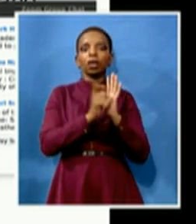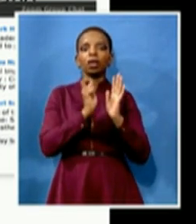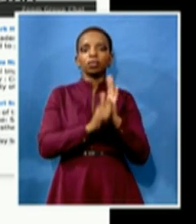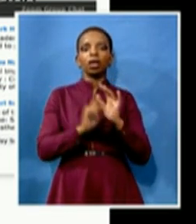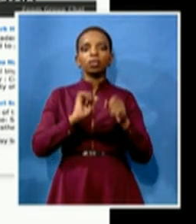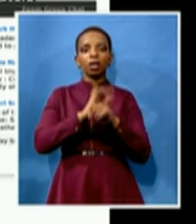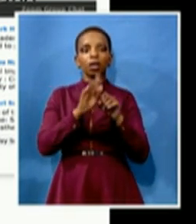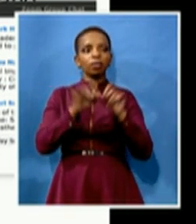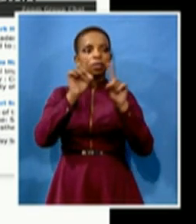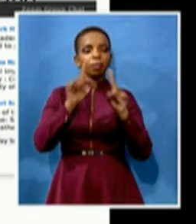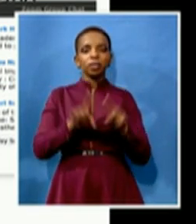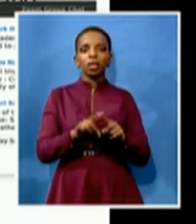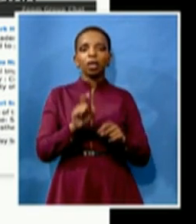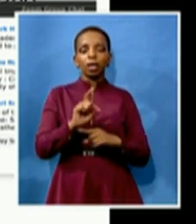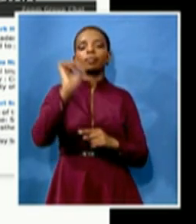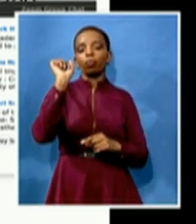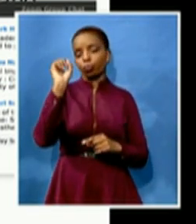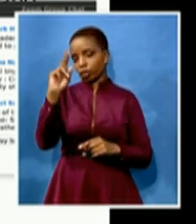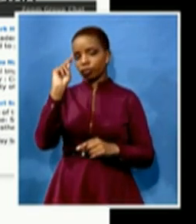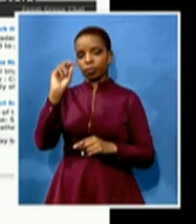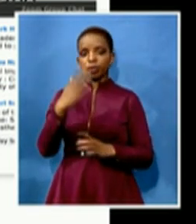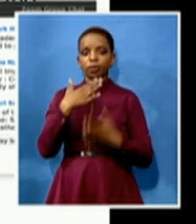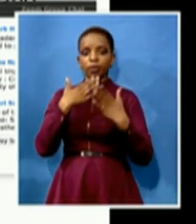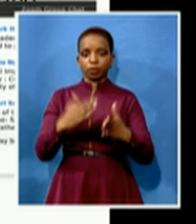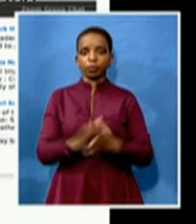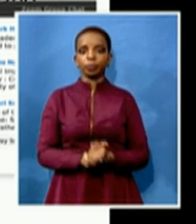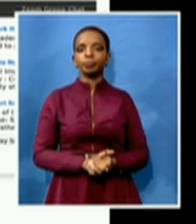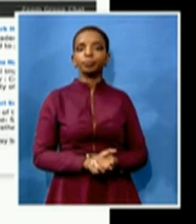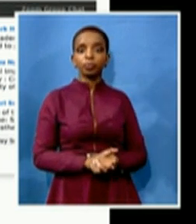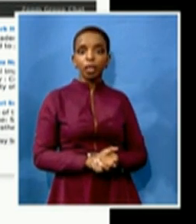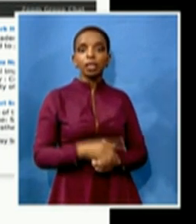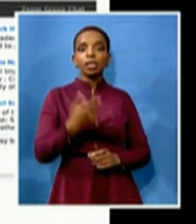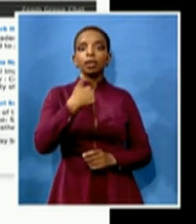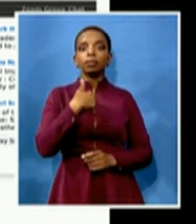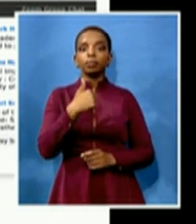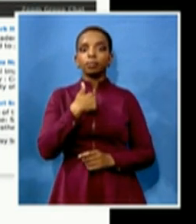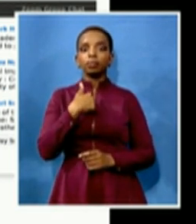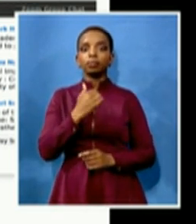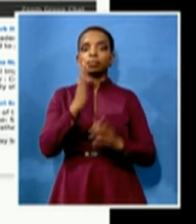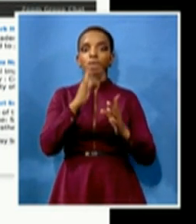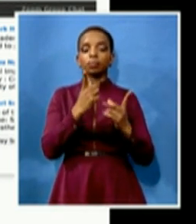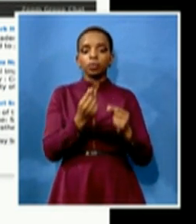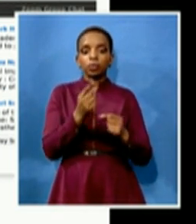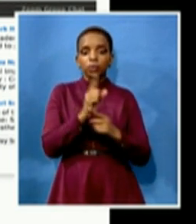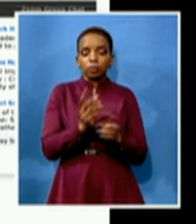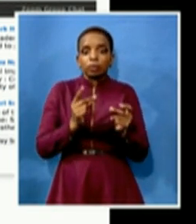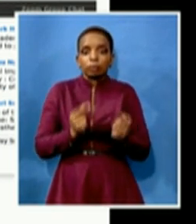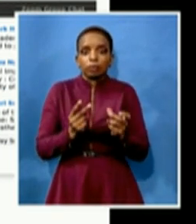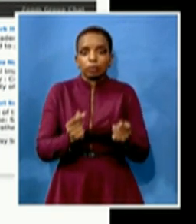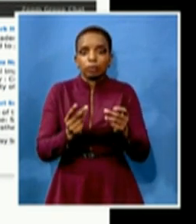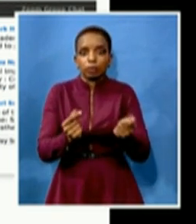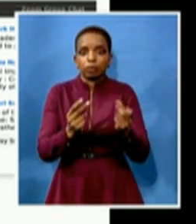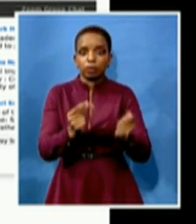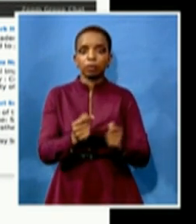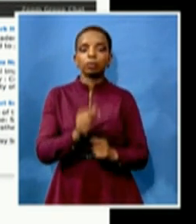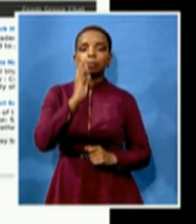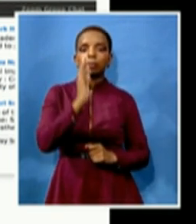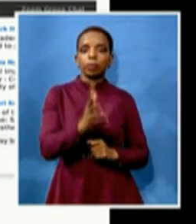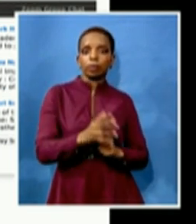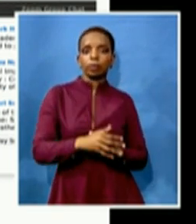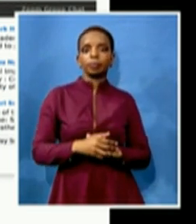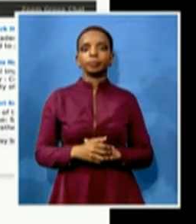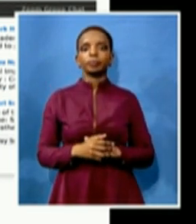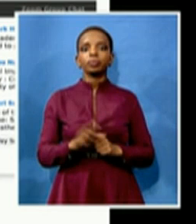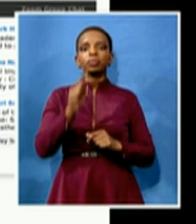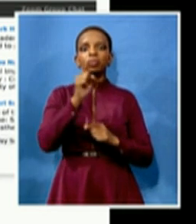much. I'll go through this reasonably quickly. This is a spatial model, and some of the colleagues have already